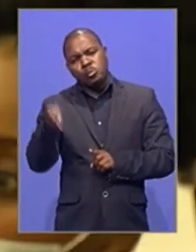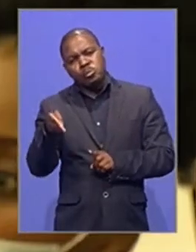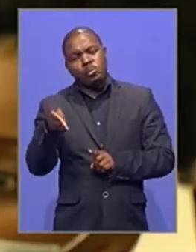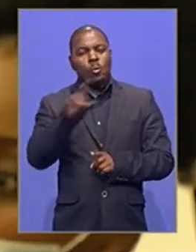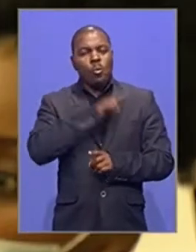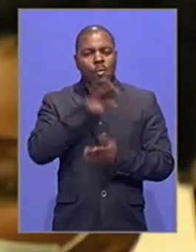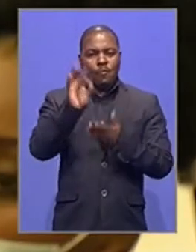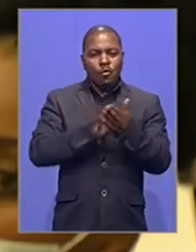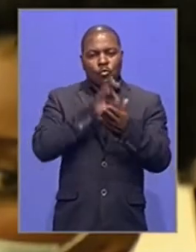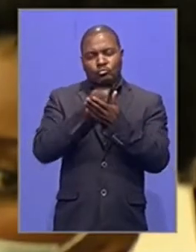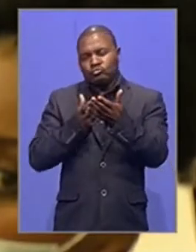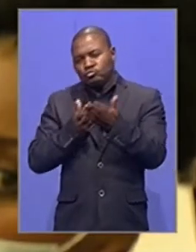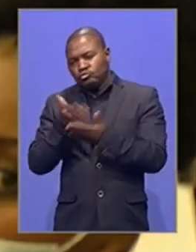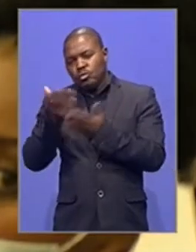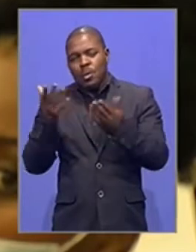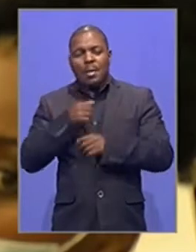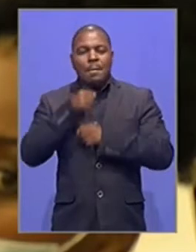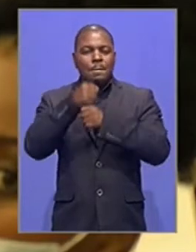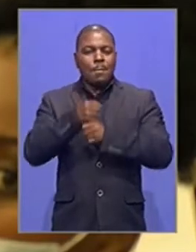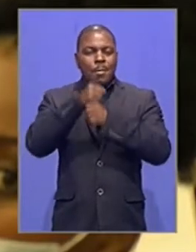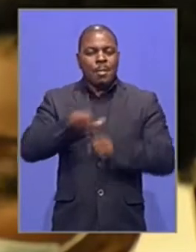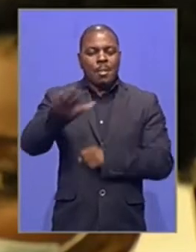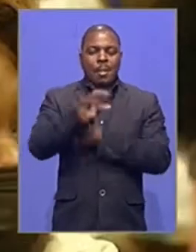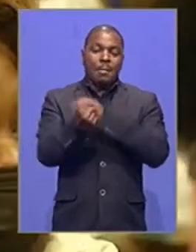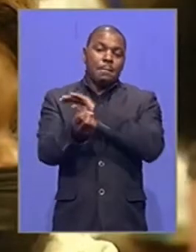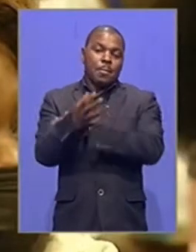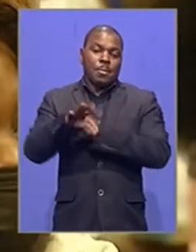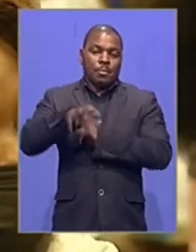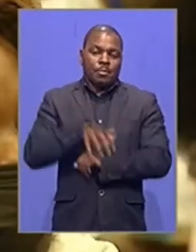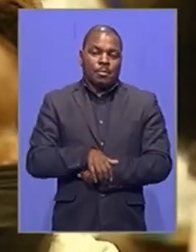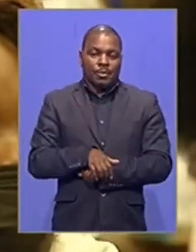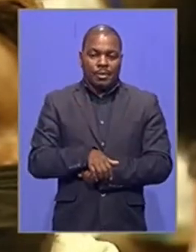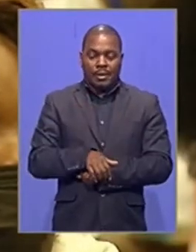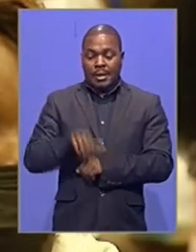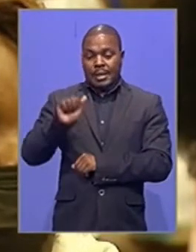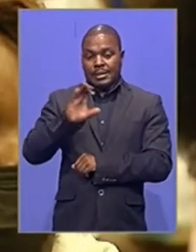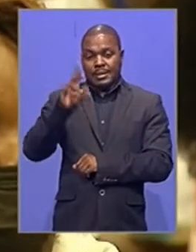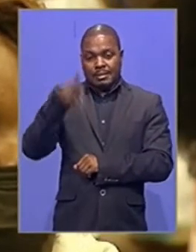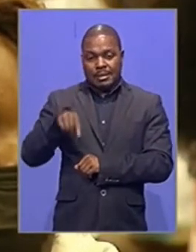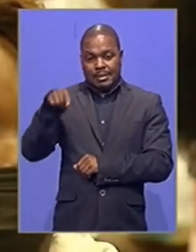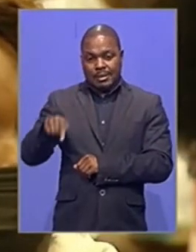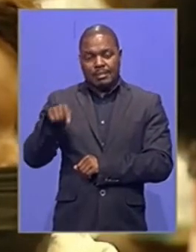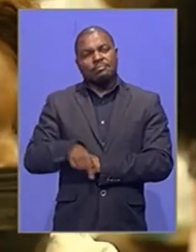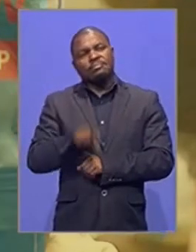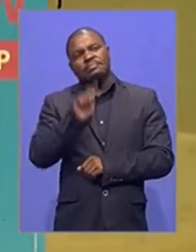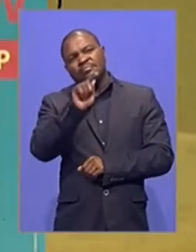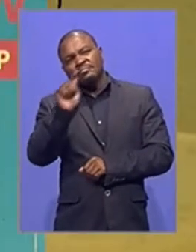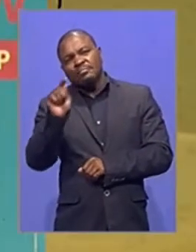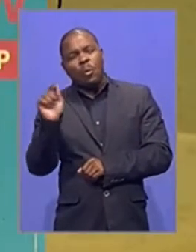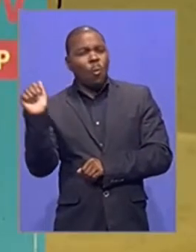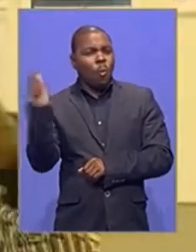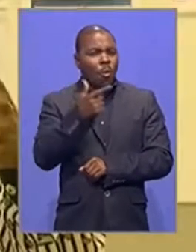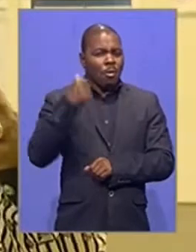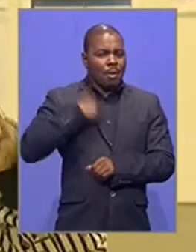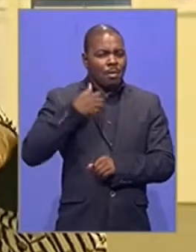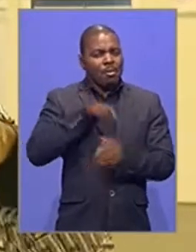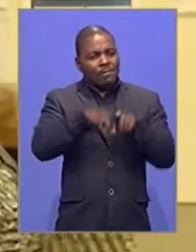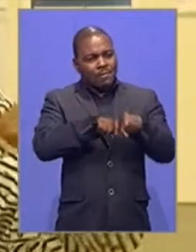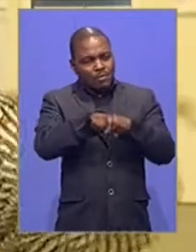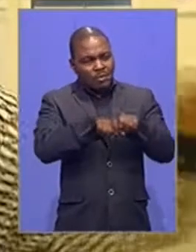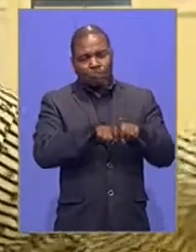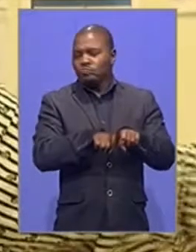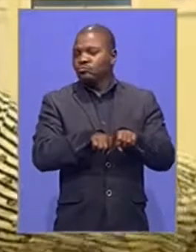lesolo la dikgetho ka Mbombela Mpumalanga. ACDP ga e kgathe tema ka mebasepaleng ka moka dikgethong tše di